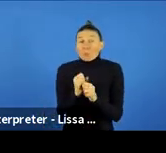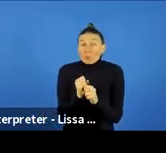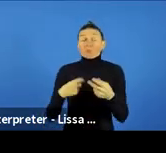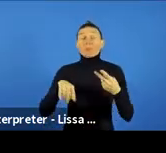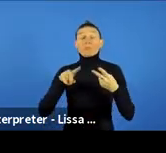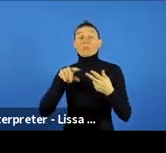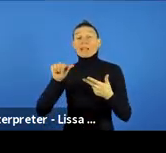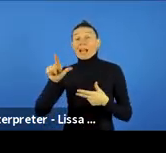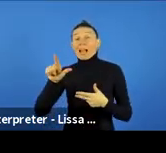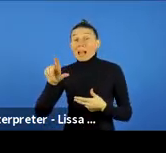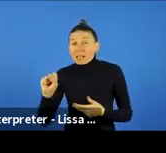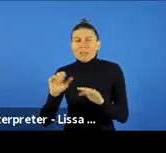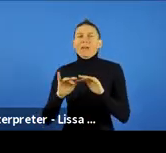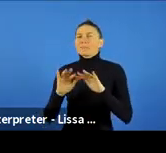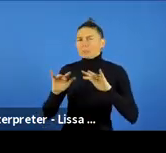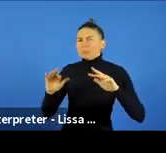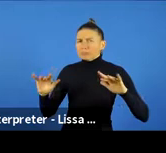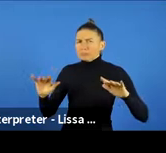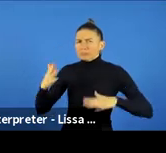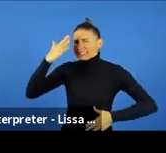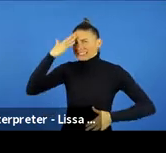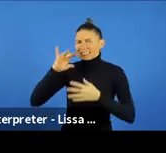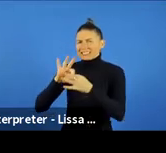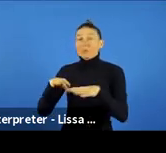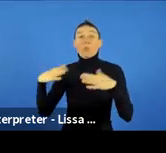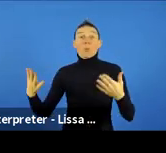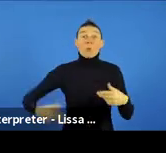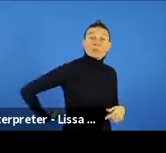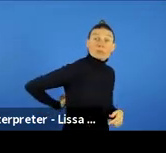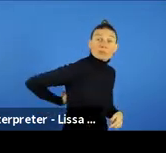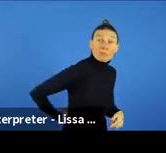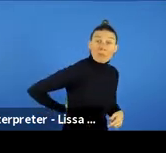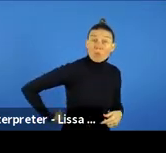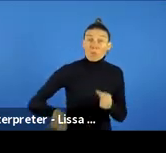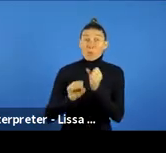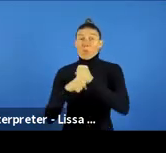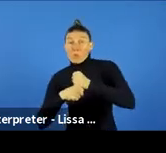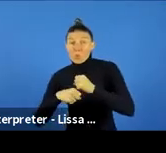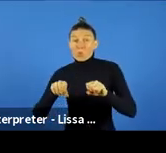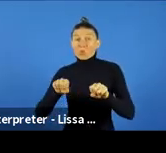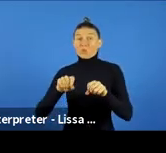disease, but it can also be due to spinal cord injuries due to accidents. Next slide, please.